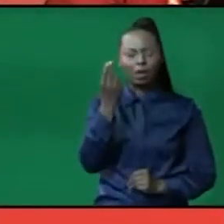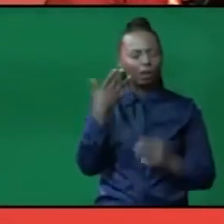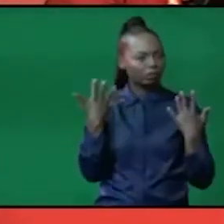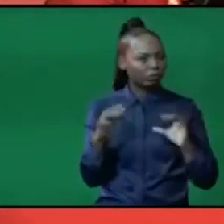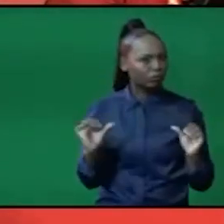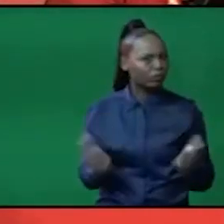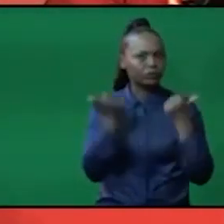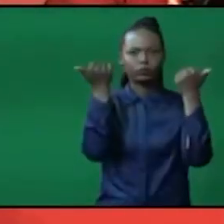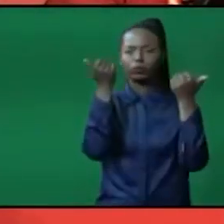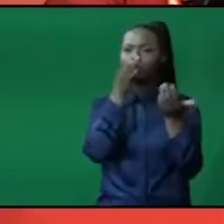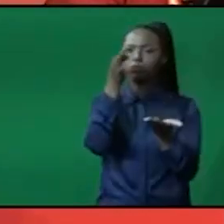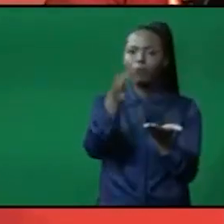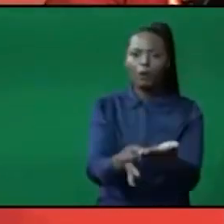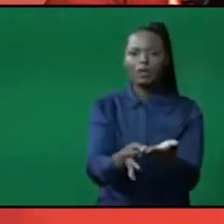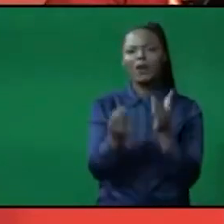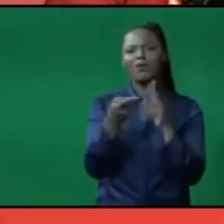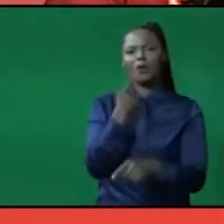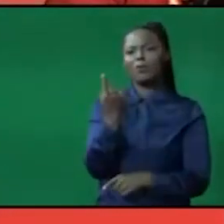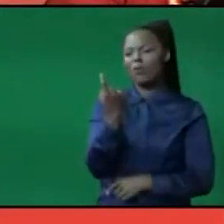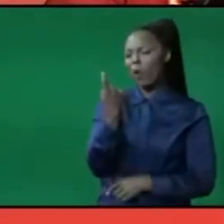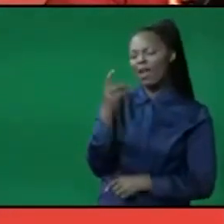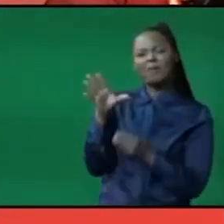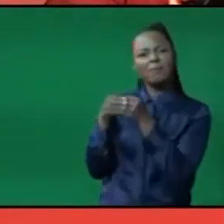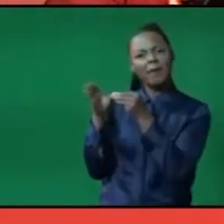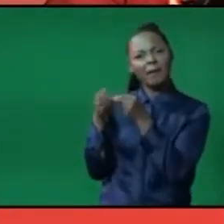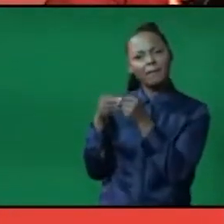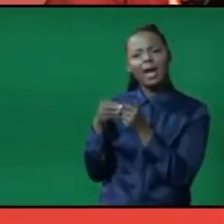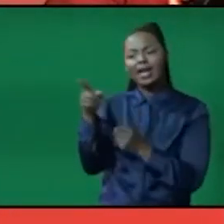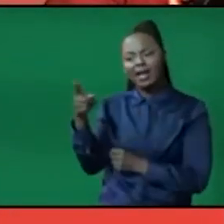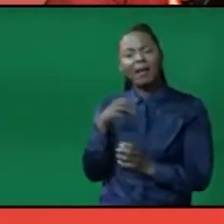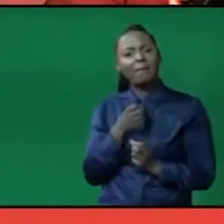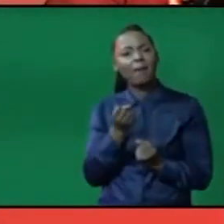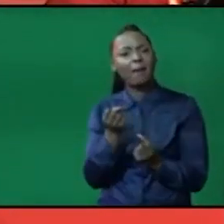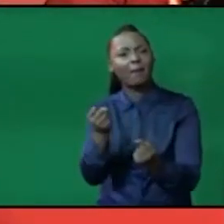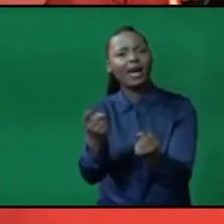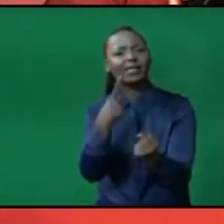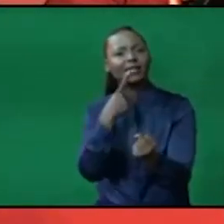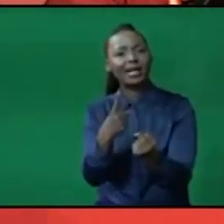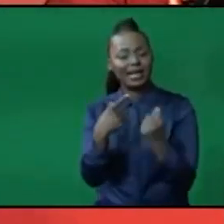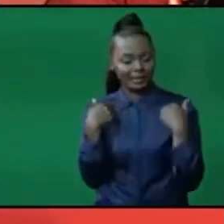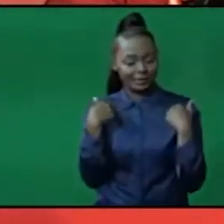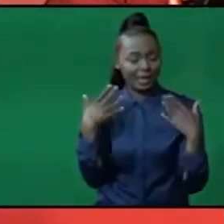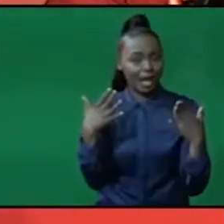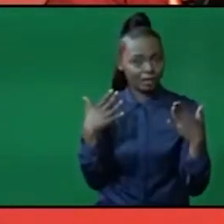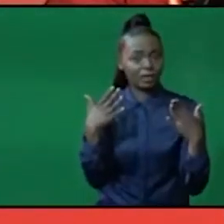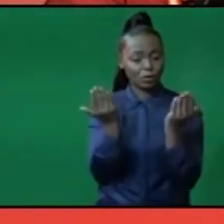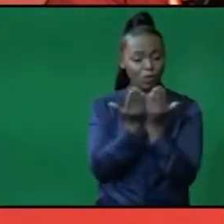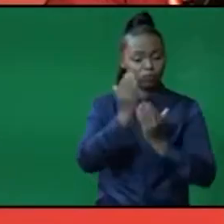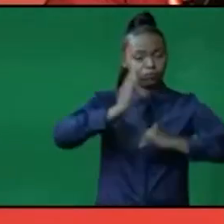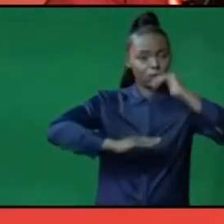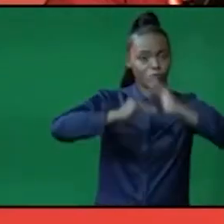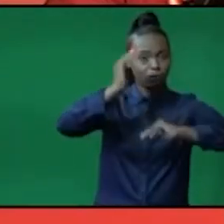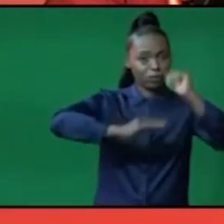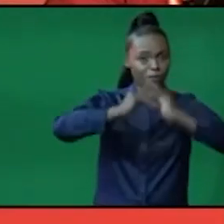proposal by one of the fighters who said, when we start the construction of the school, we must